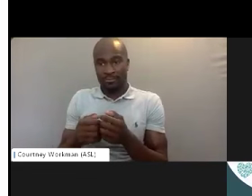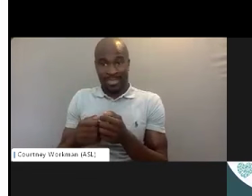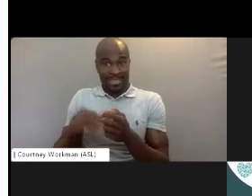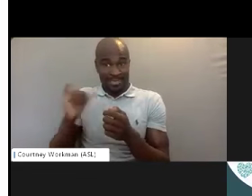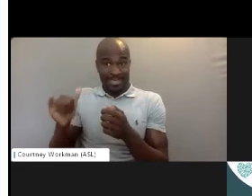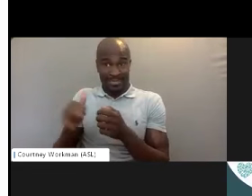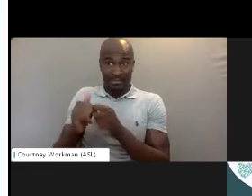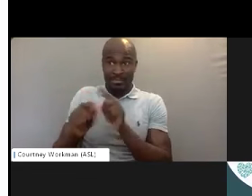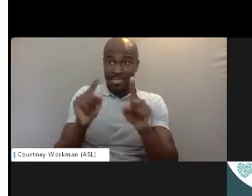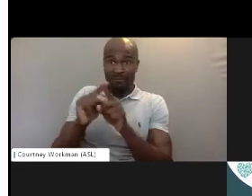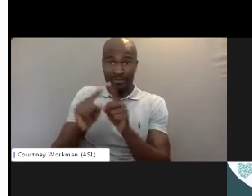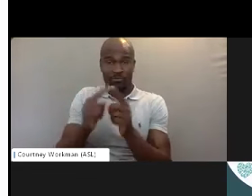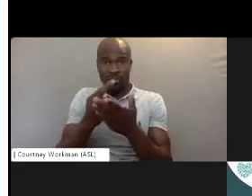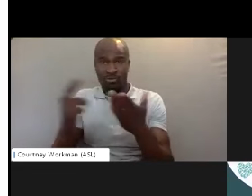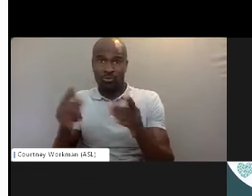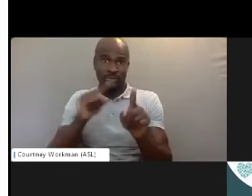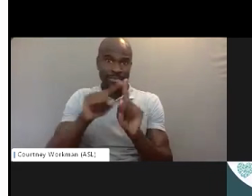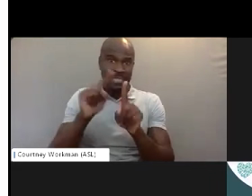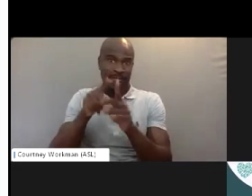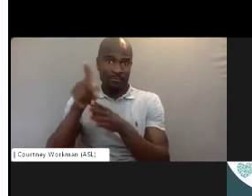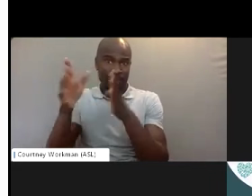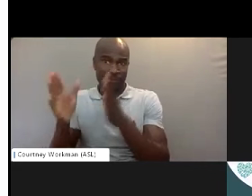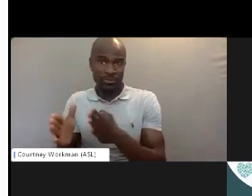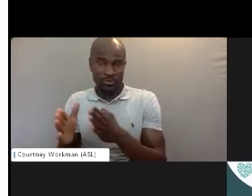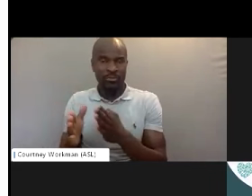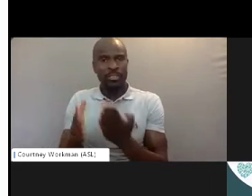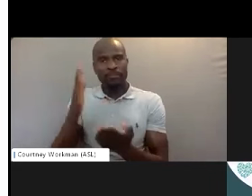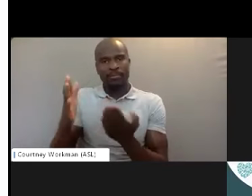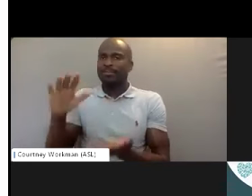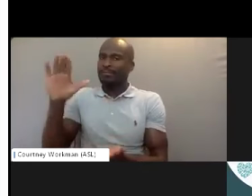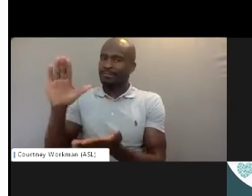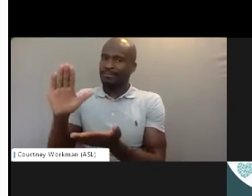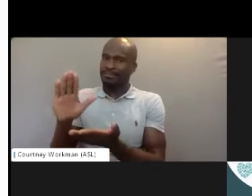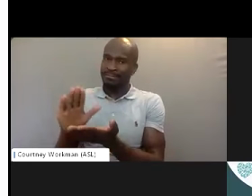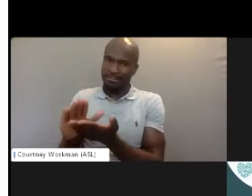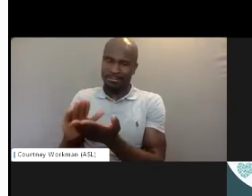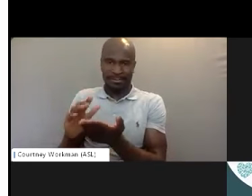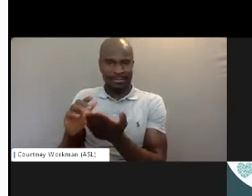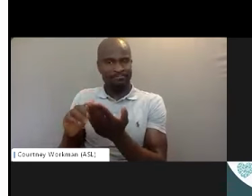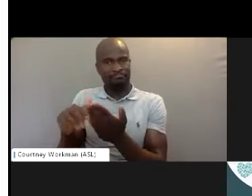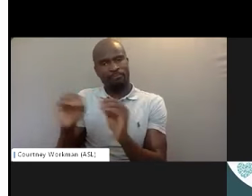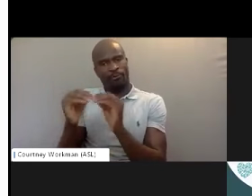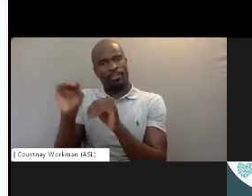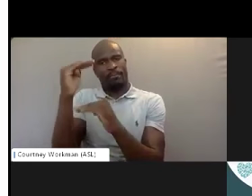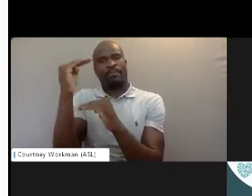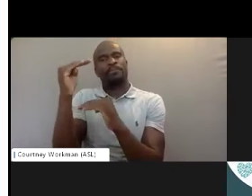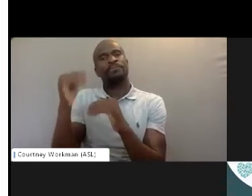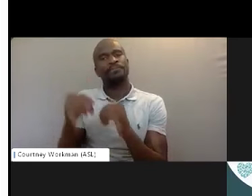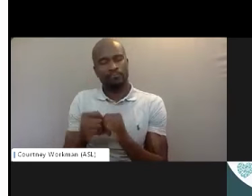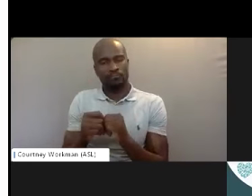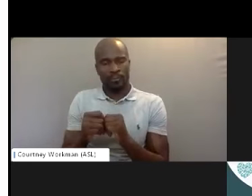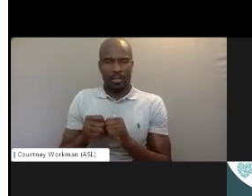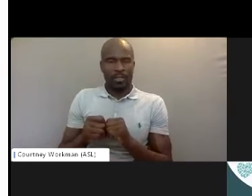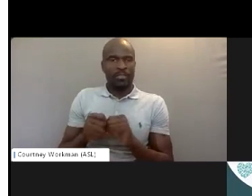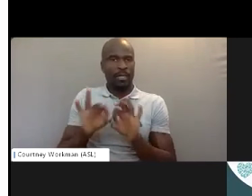So really building on what Dr. Reingold said is looking at those areas and figuring out how can we already build up capacity ahead